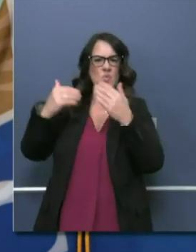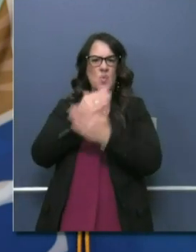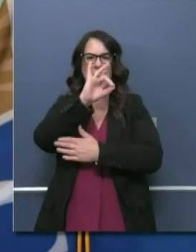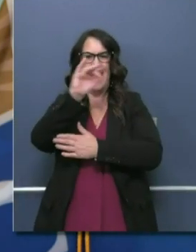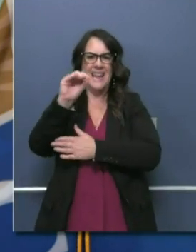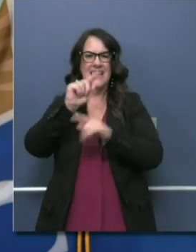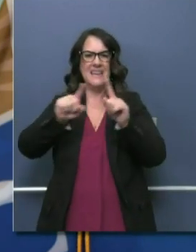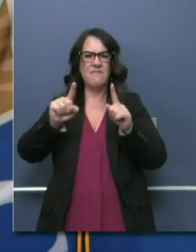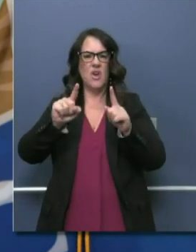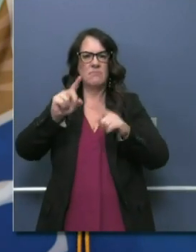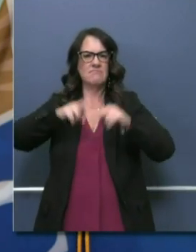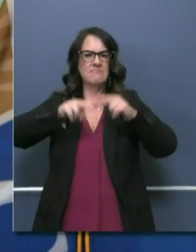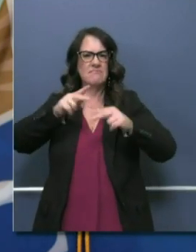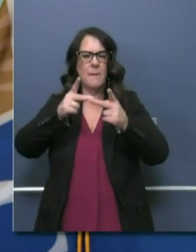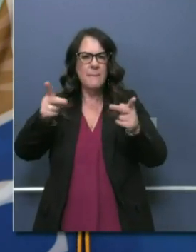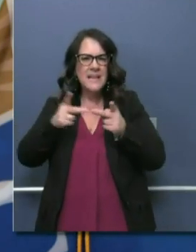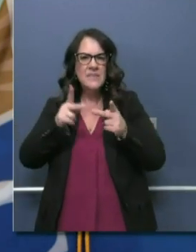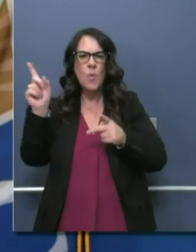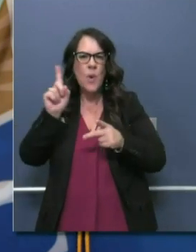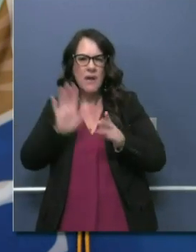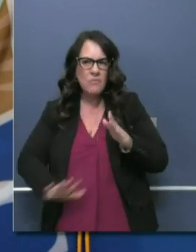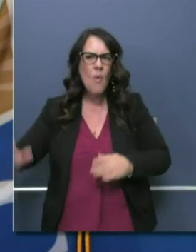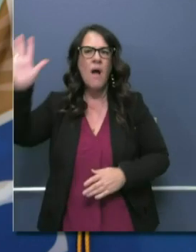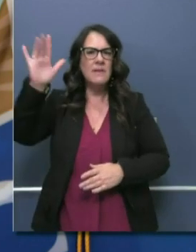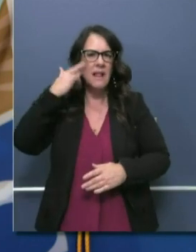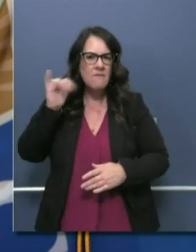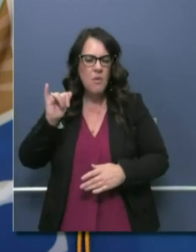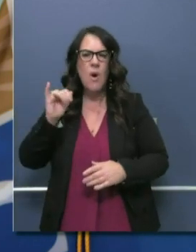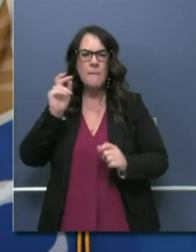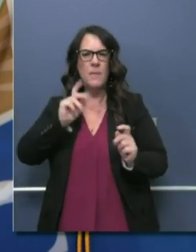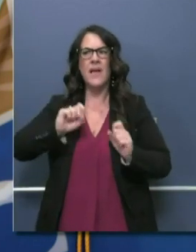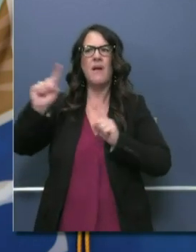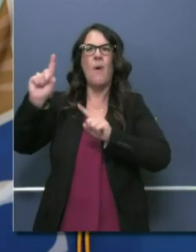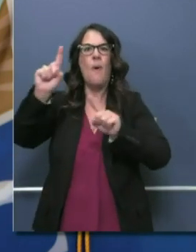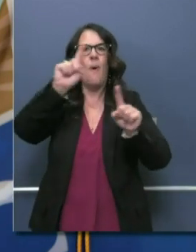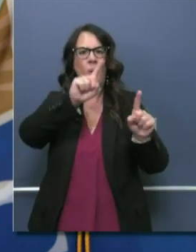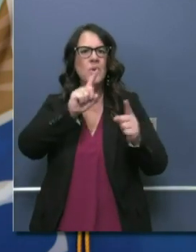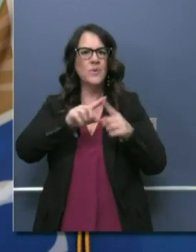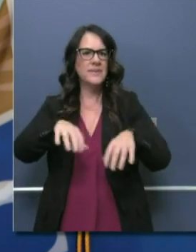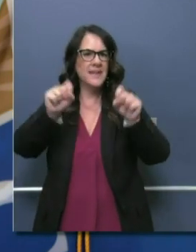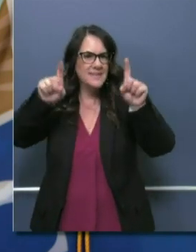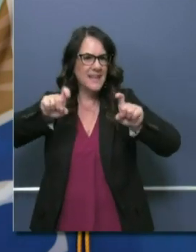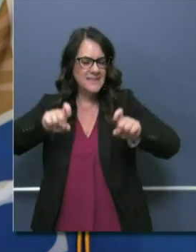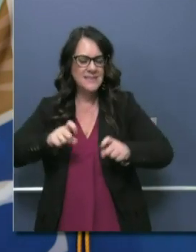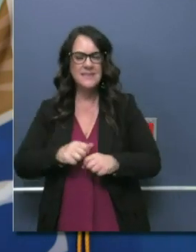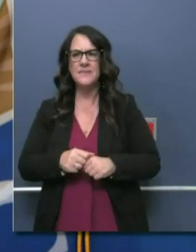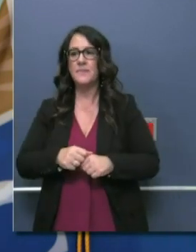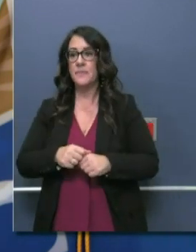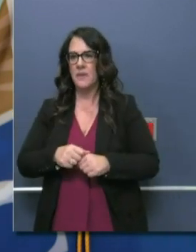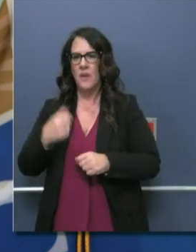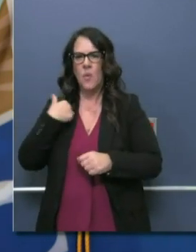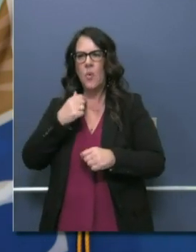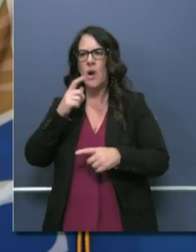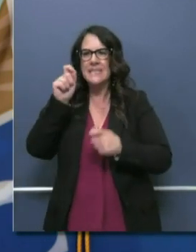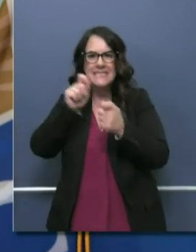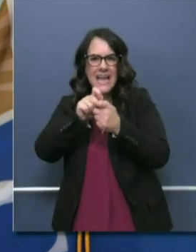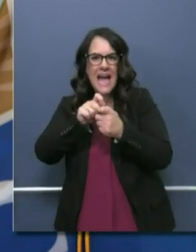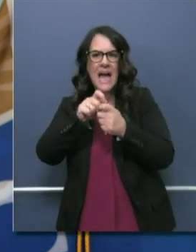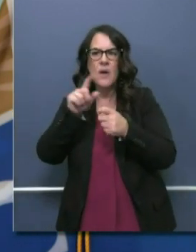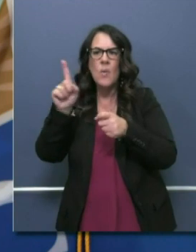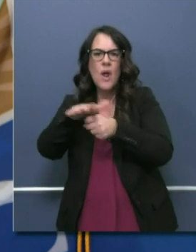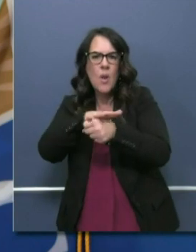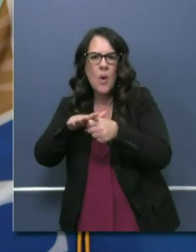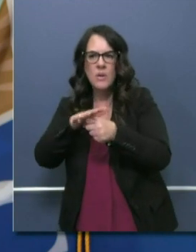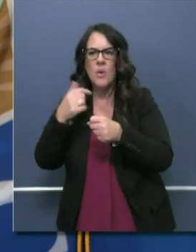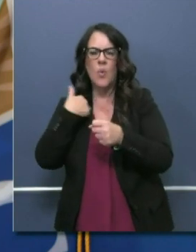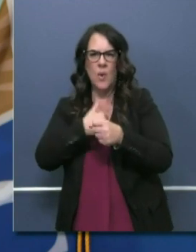to lock down, and most of them are already in place. A few more will be put in place. We're just working on the exact location